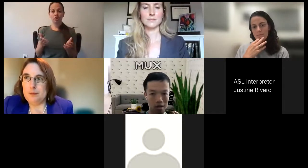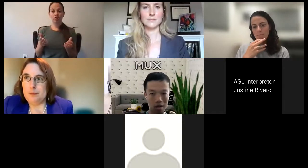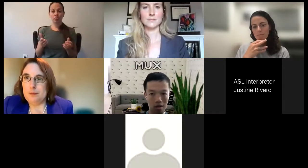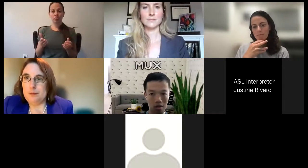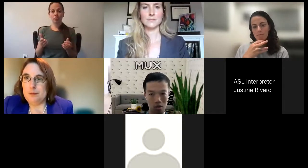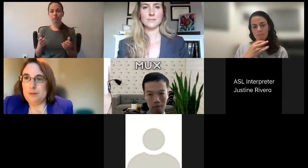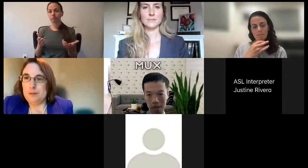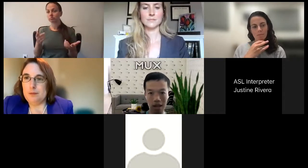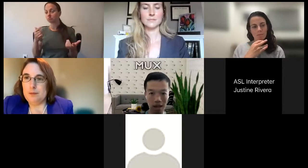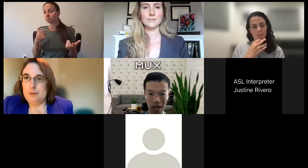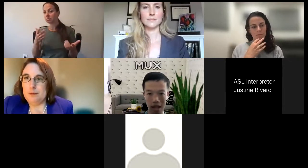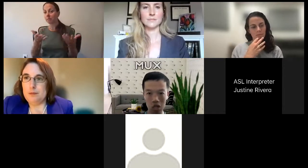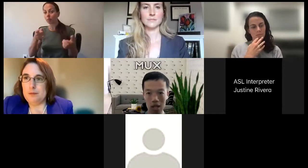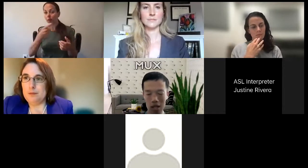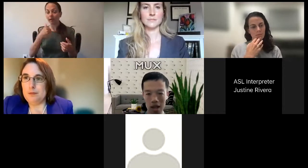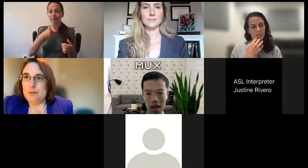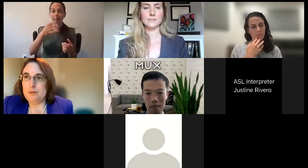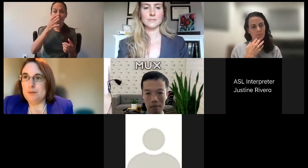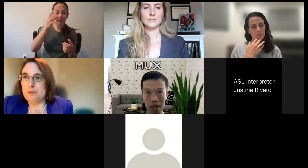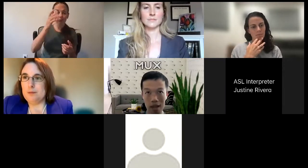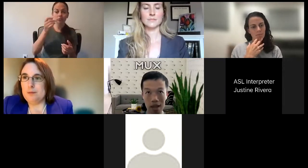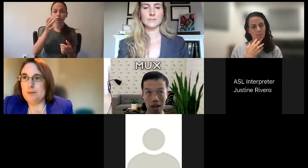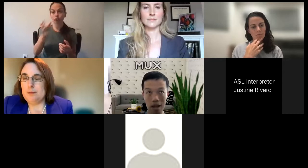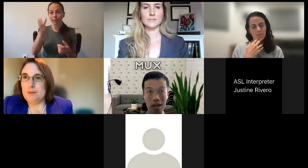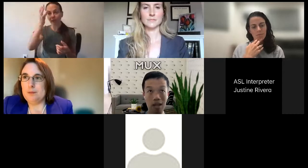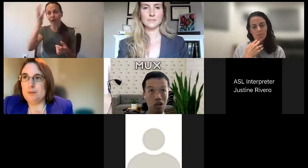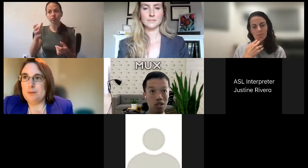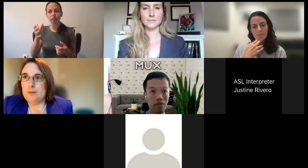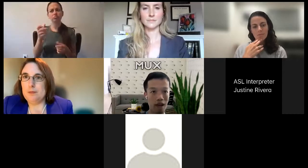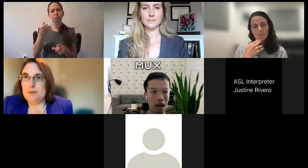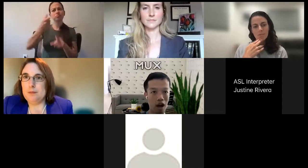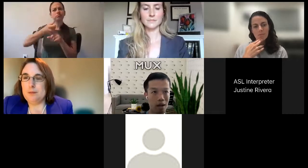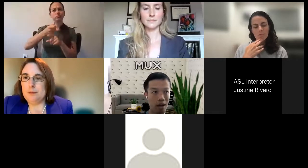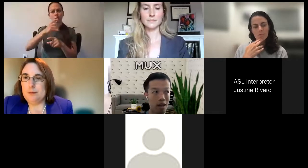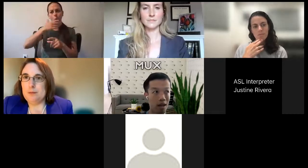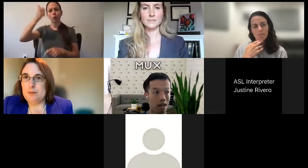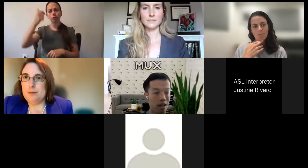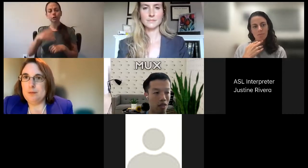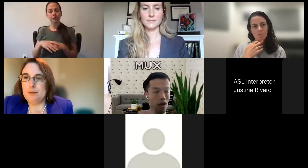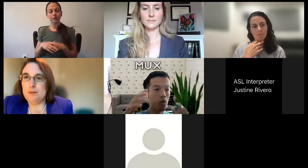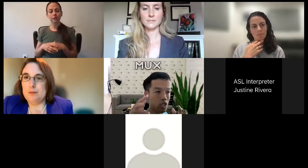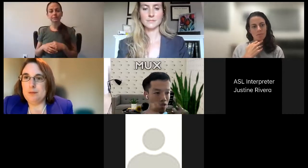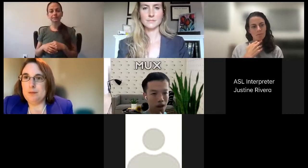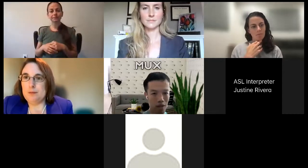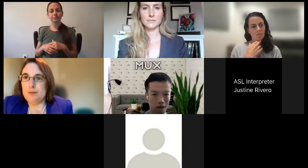parents, grandparents who are getting to that age, in the interest of helping their wishes of how